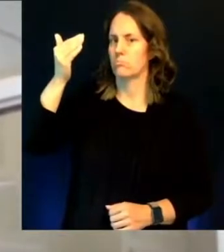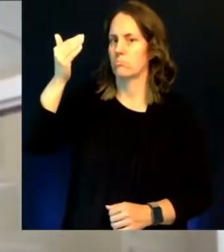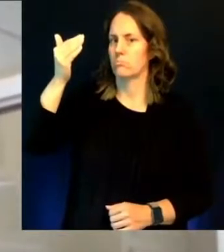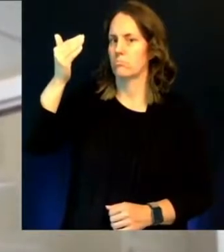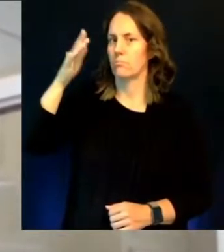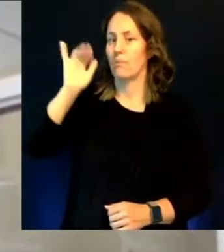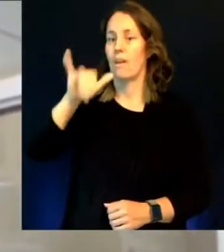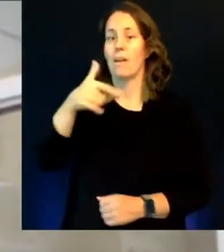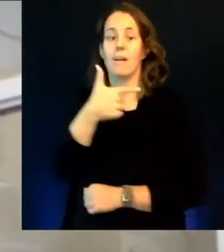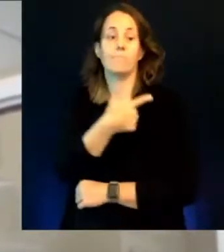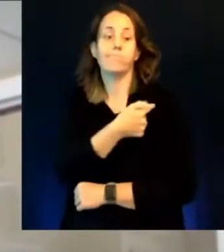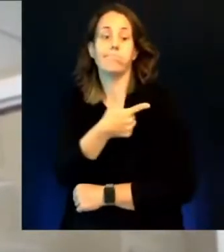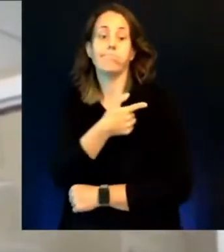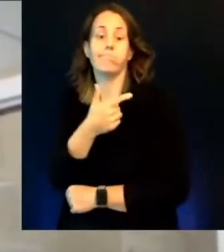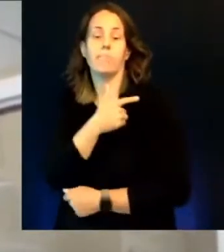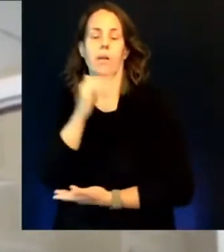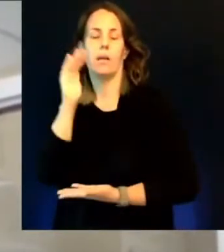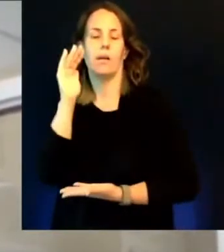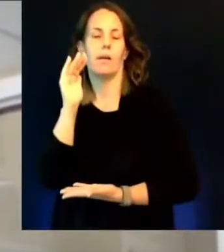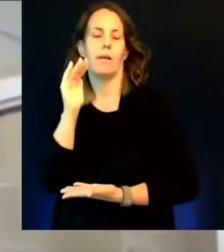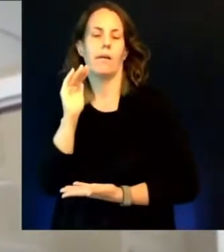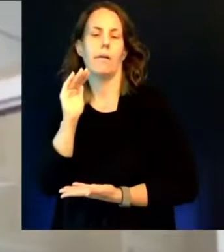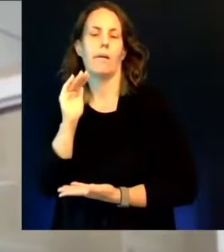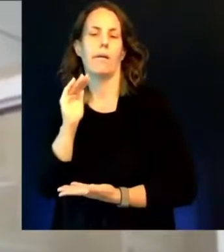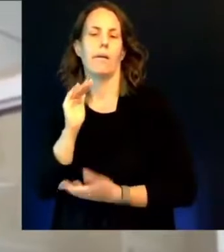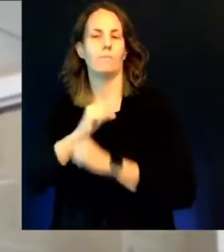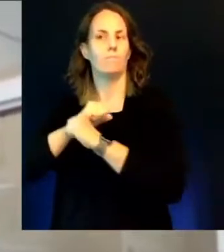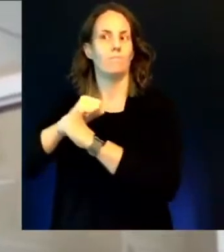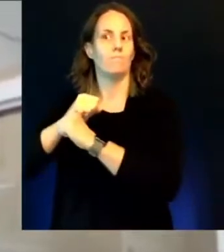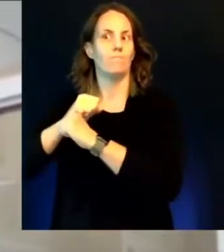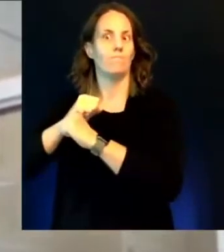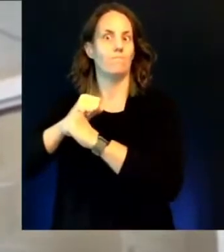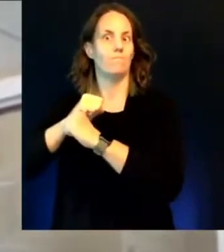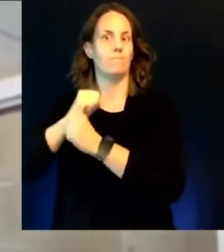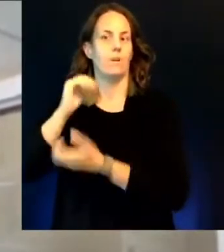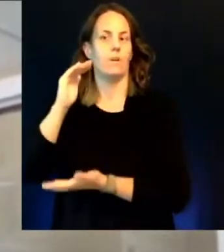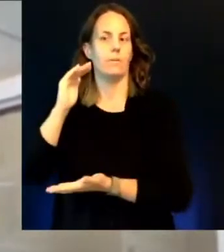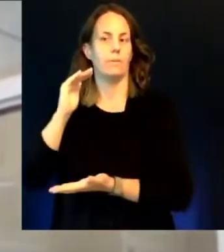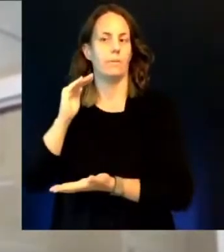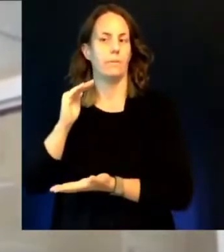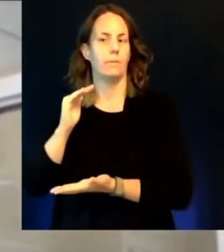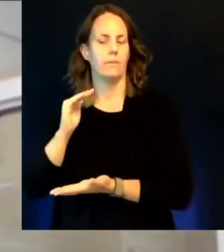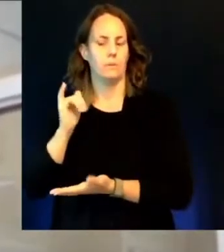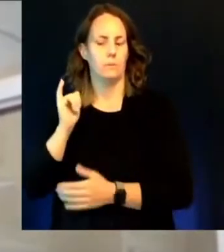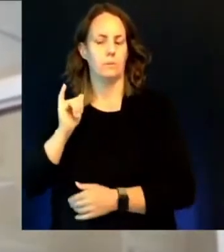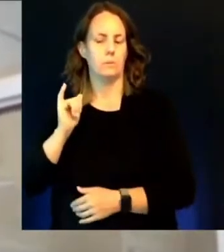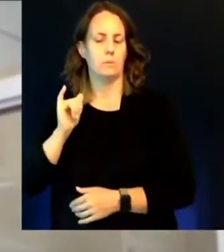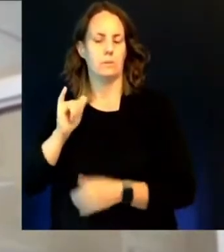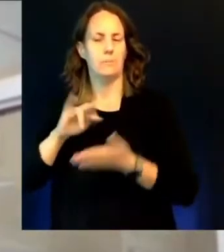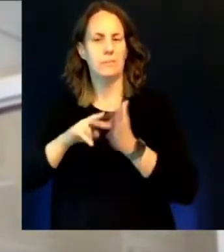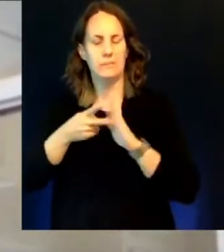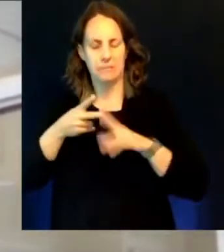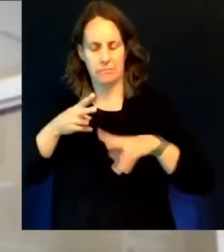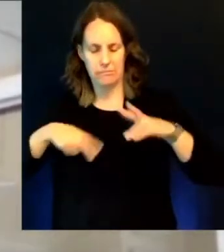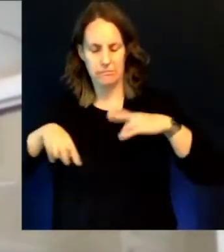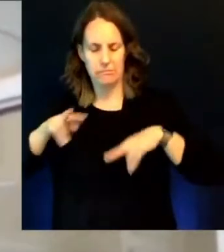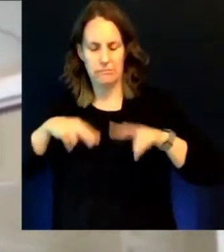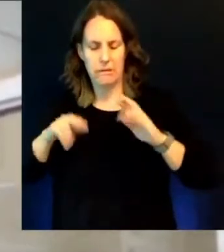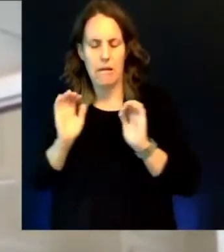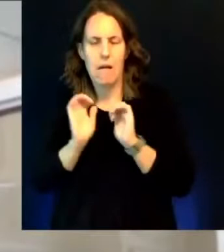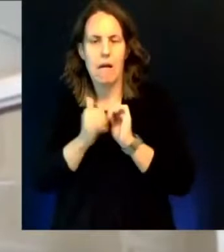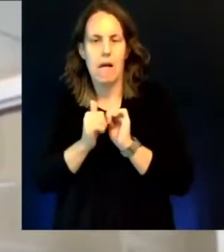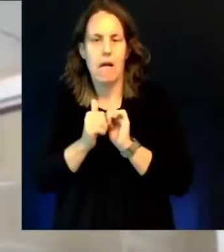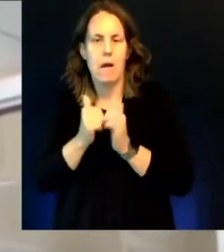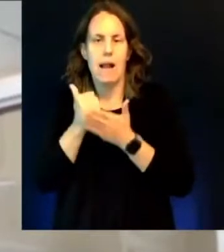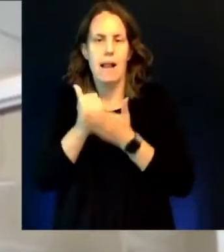prepare and make a plan for giving booster doses relatively soon, potentially yet this fall. But that will not be a